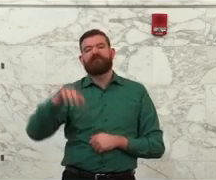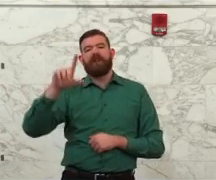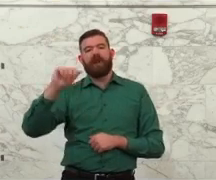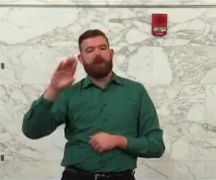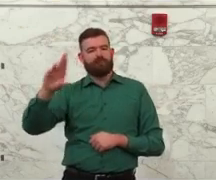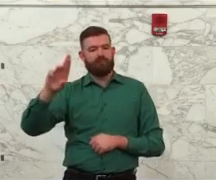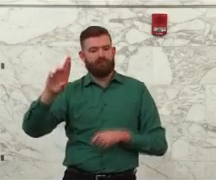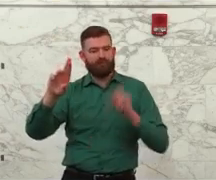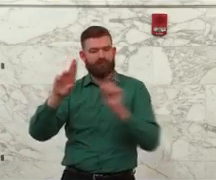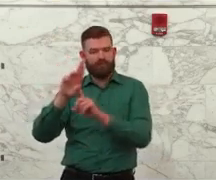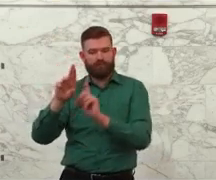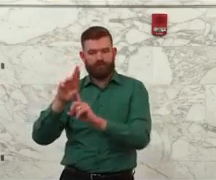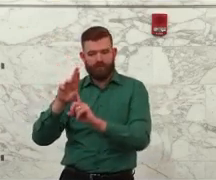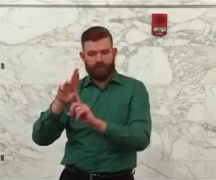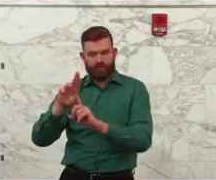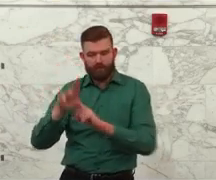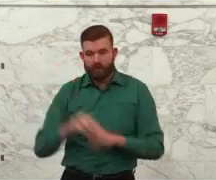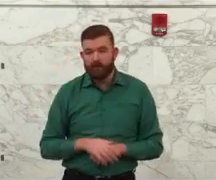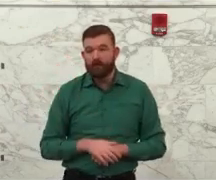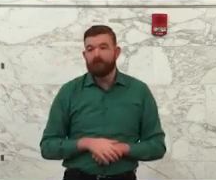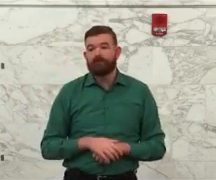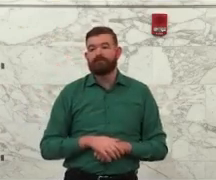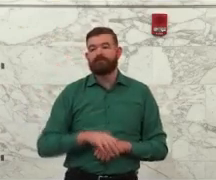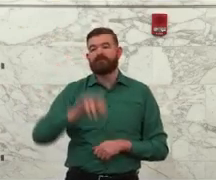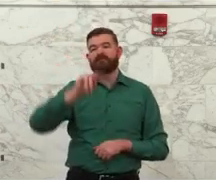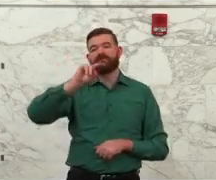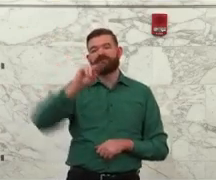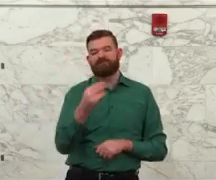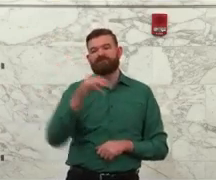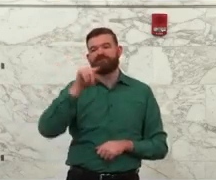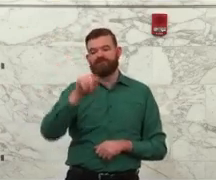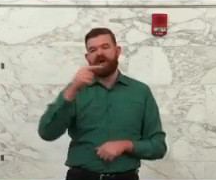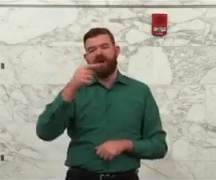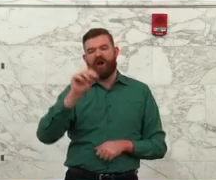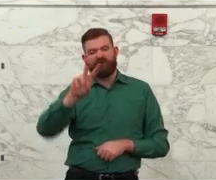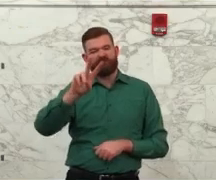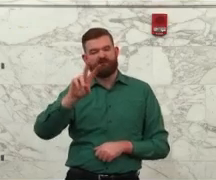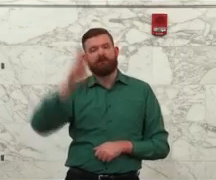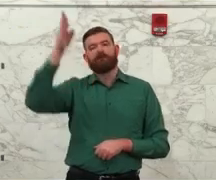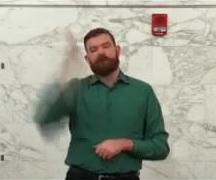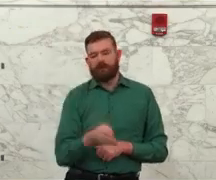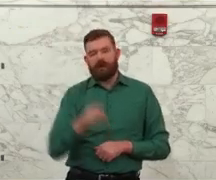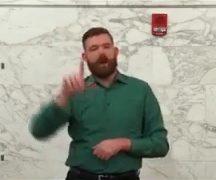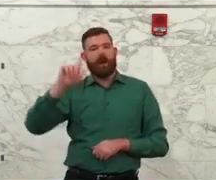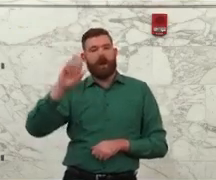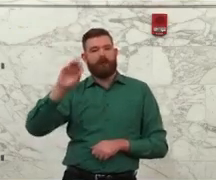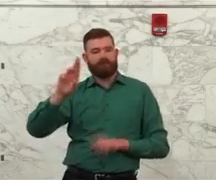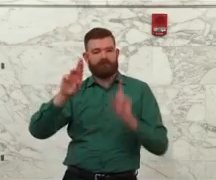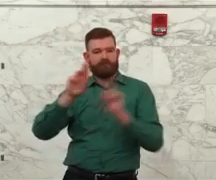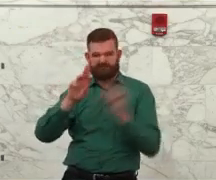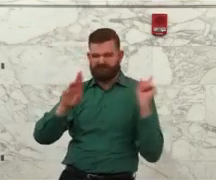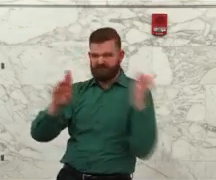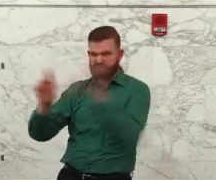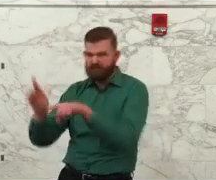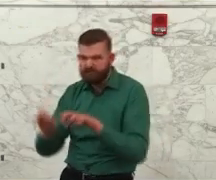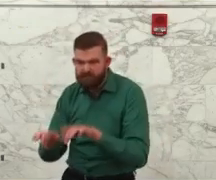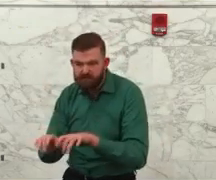website nj.gov/labor. And employers who can continue to pay